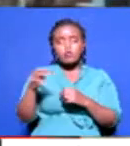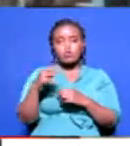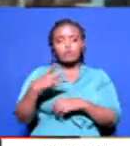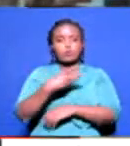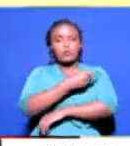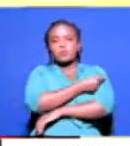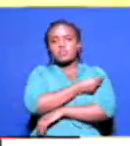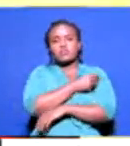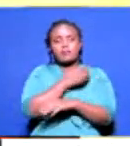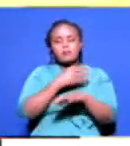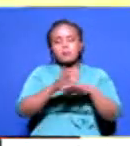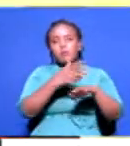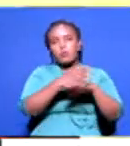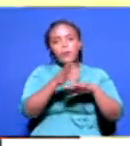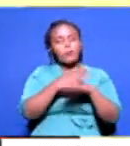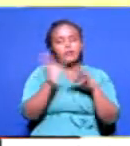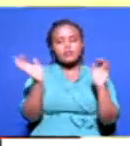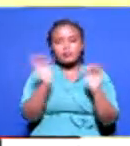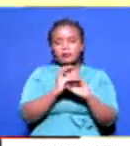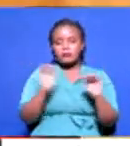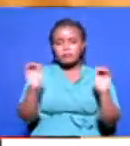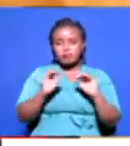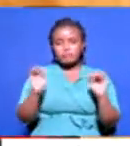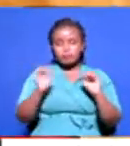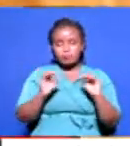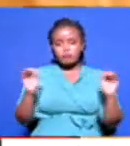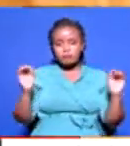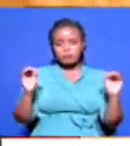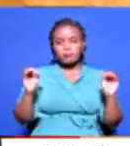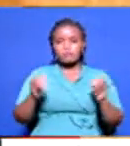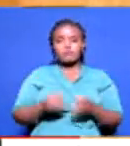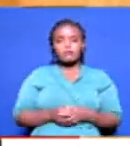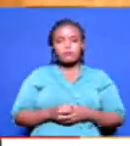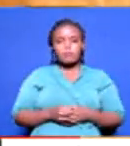to waste. For Prime Edition, I'm Zainab Said.